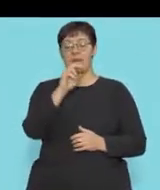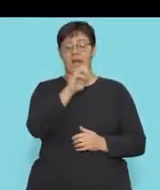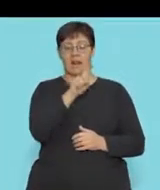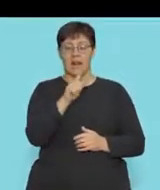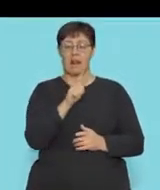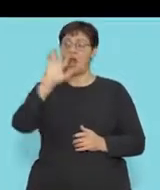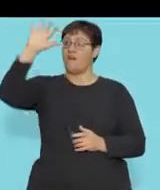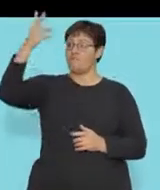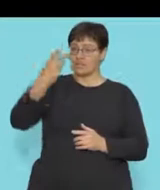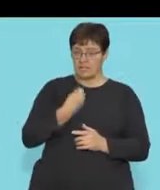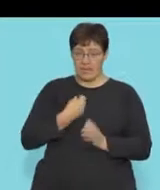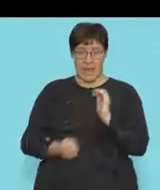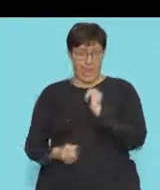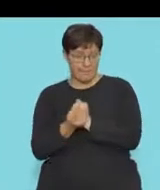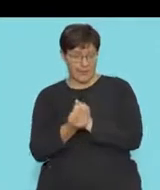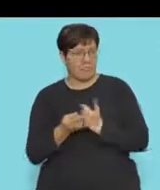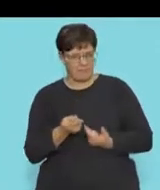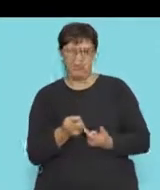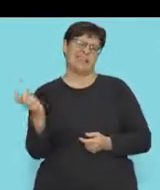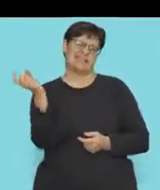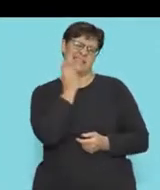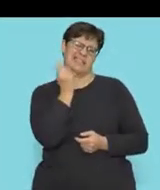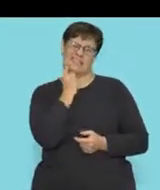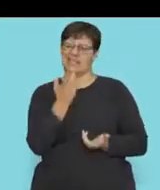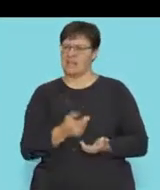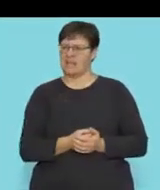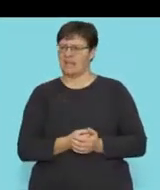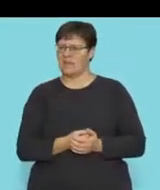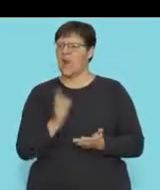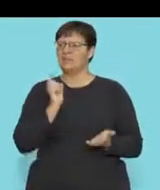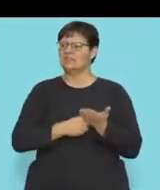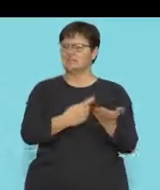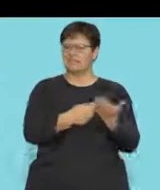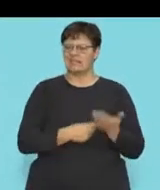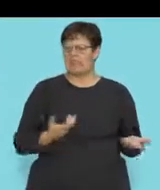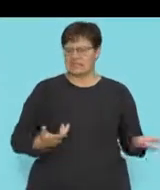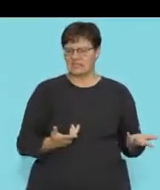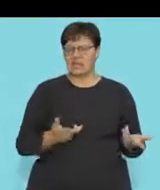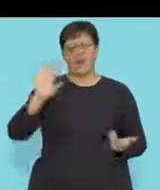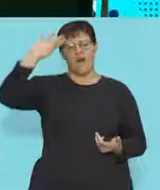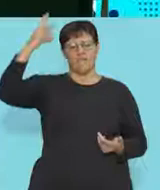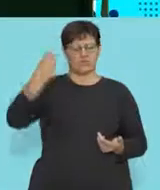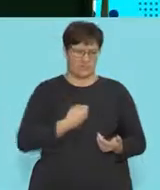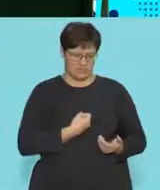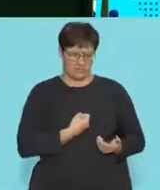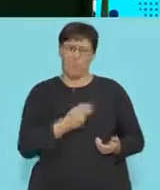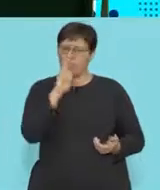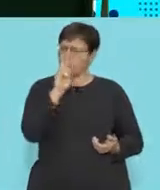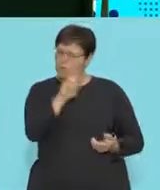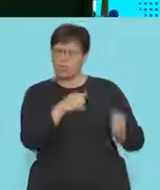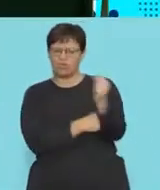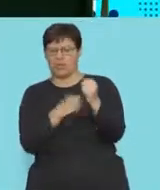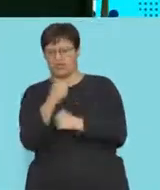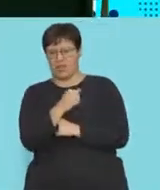which photosynthesis takes place. That's an easy one, guys. We've been discussing photosynthesis. We've looked at the